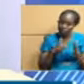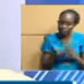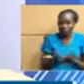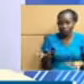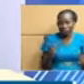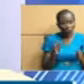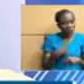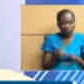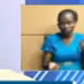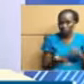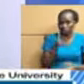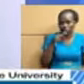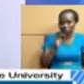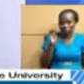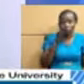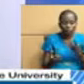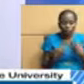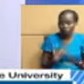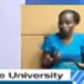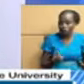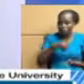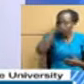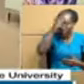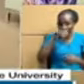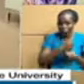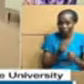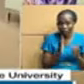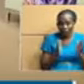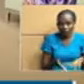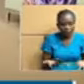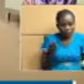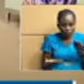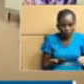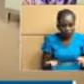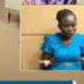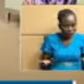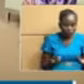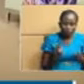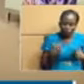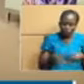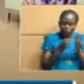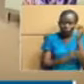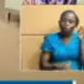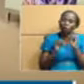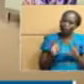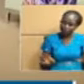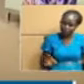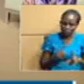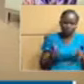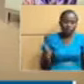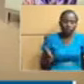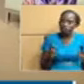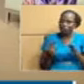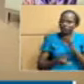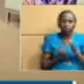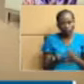achieve 70 unless you're a magician. You cannot. So we are not poor, but our ambitions are too high compared